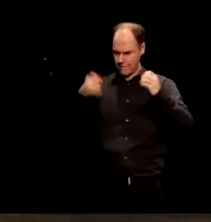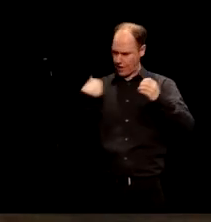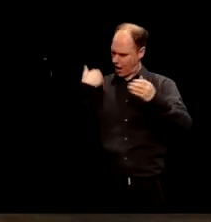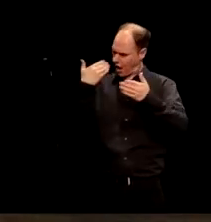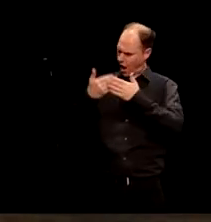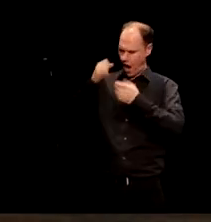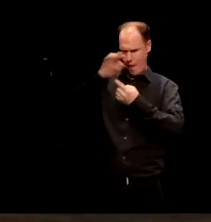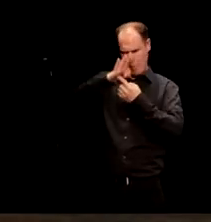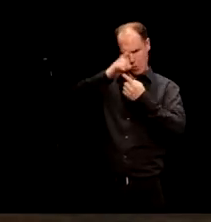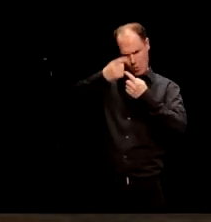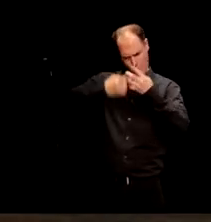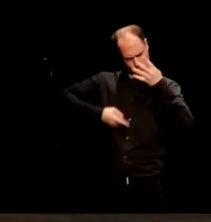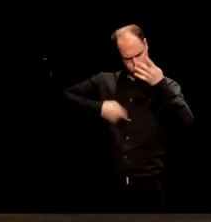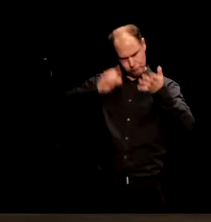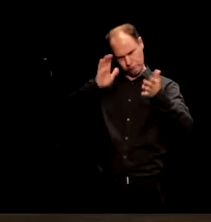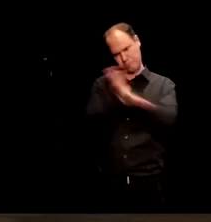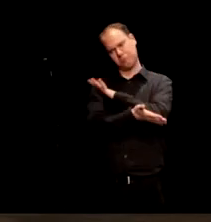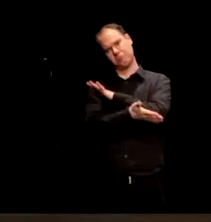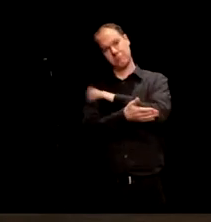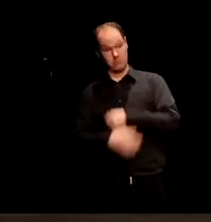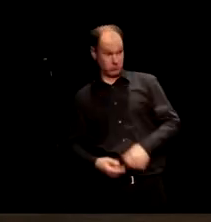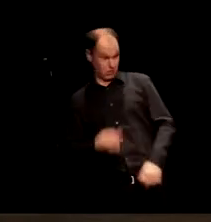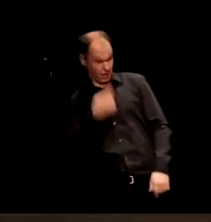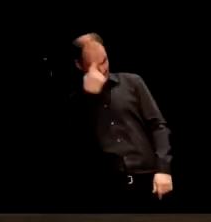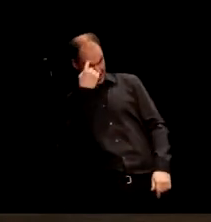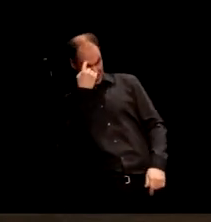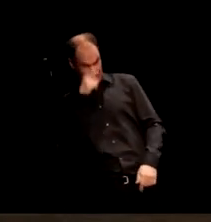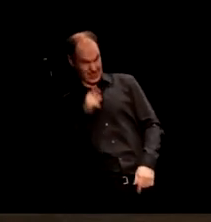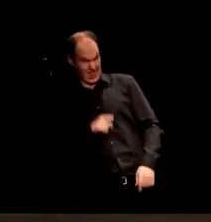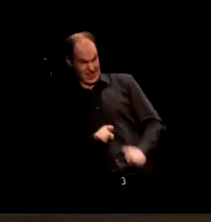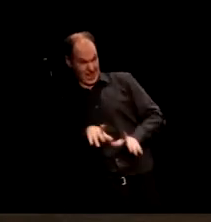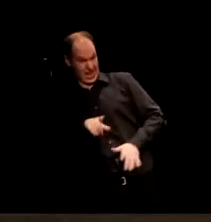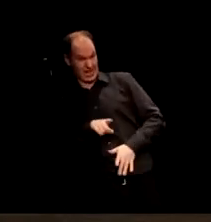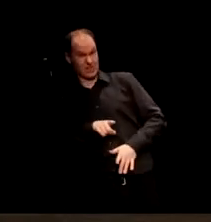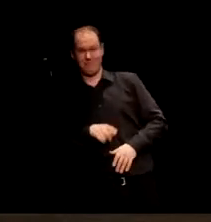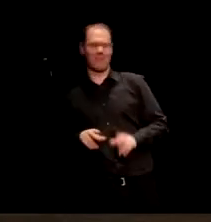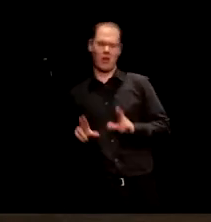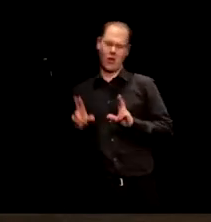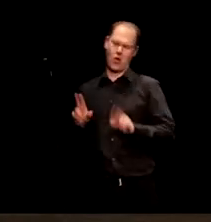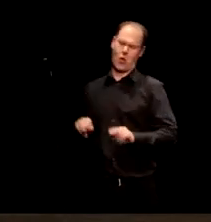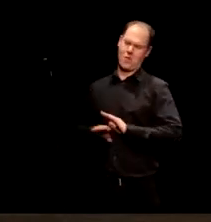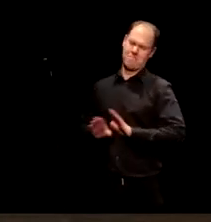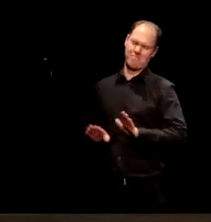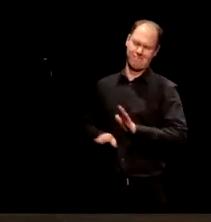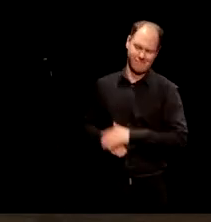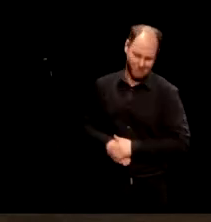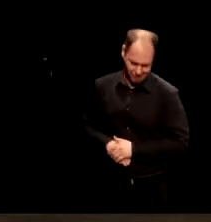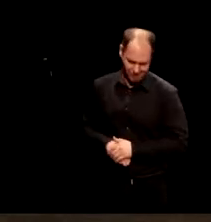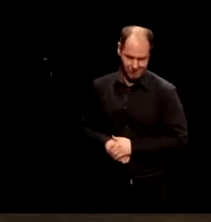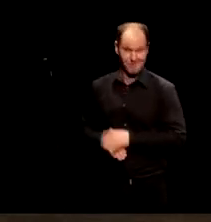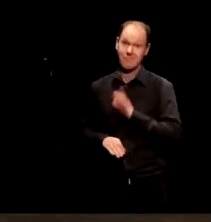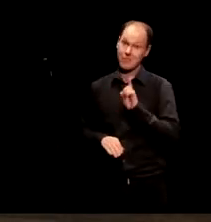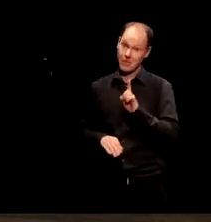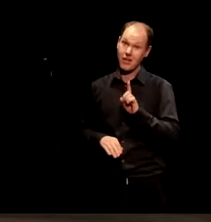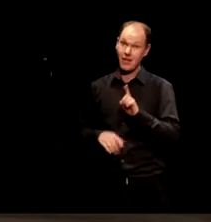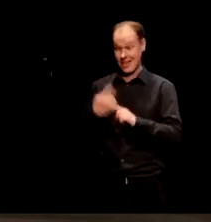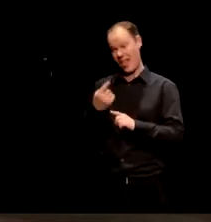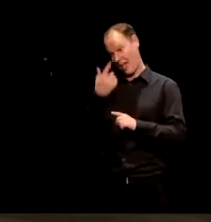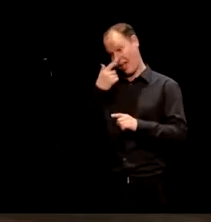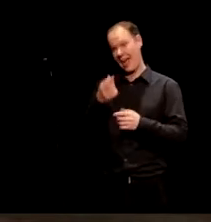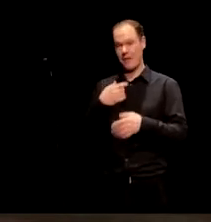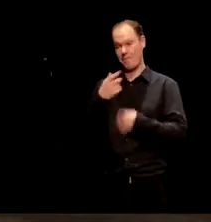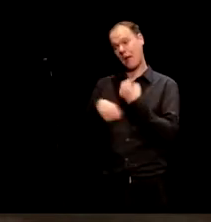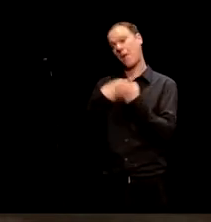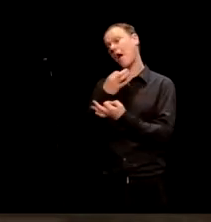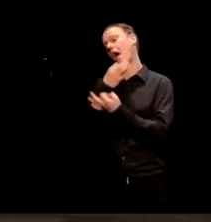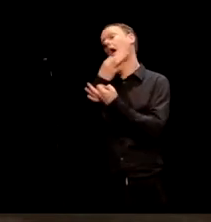counts. You don't think I'm that type, do you? Naturally not, you know. But you can be swept off your feet. You